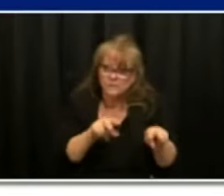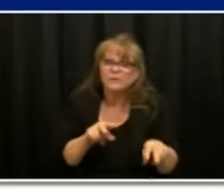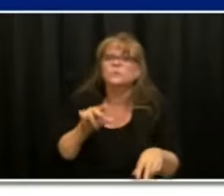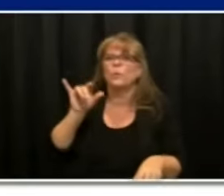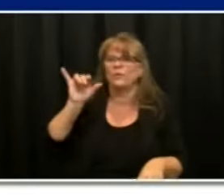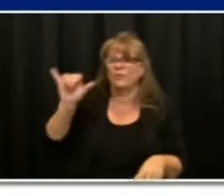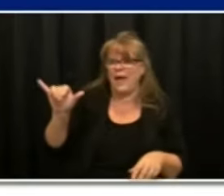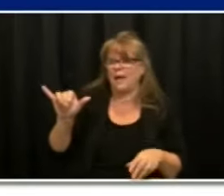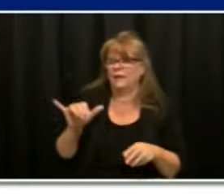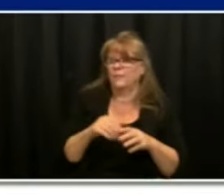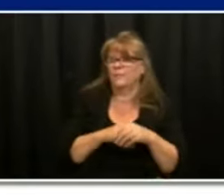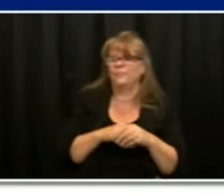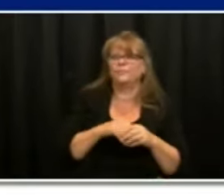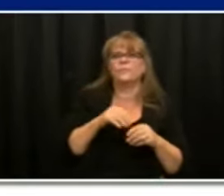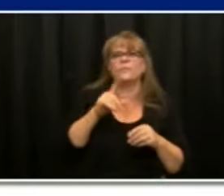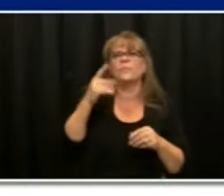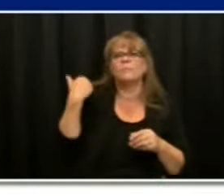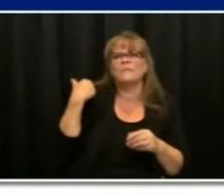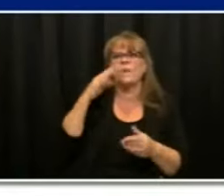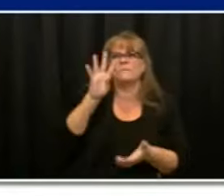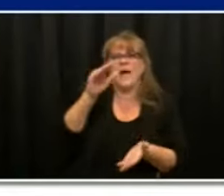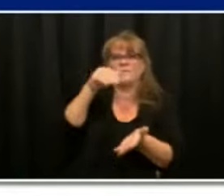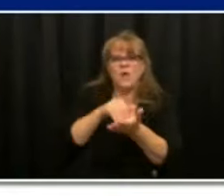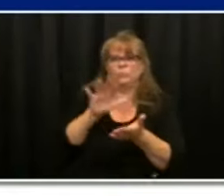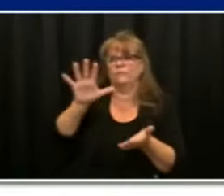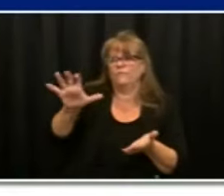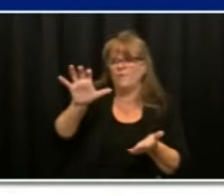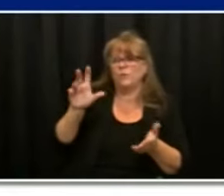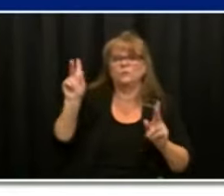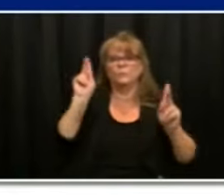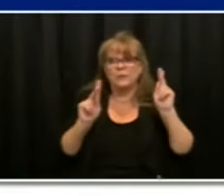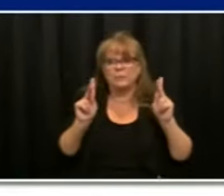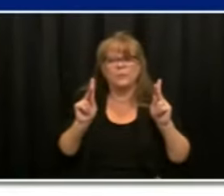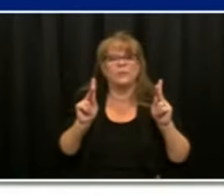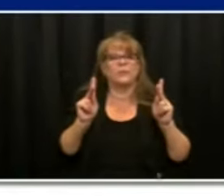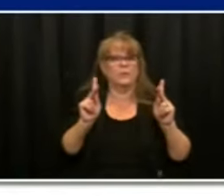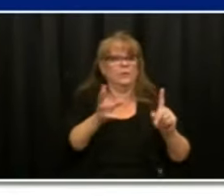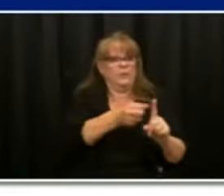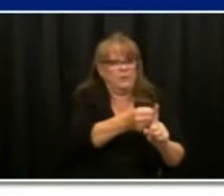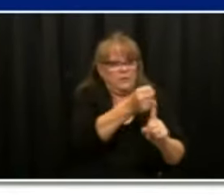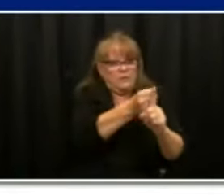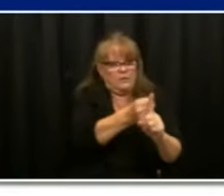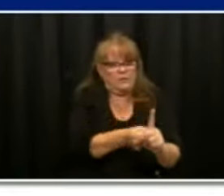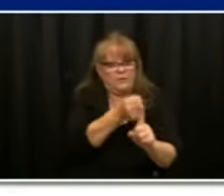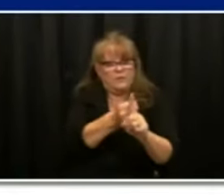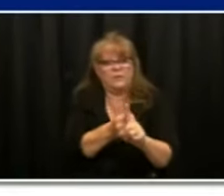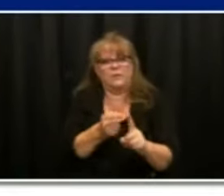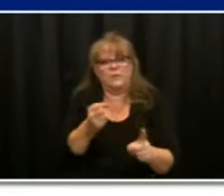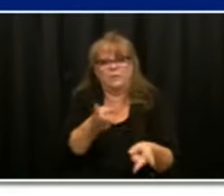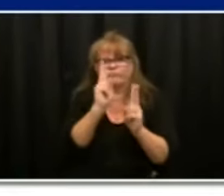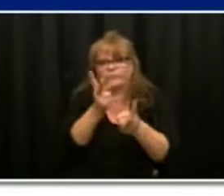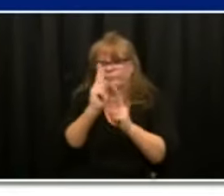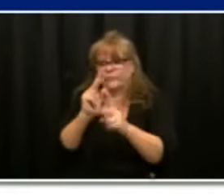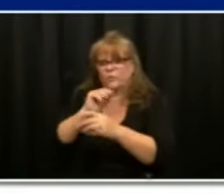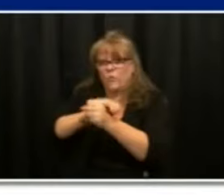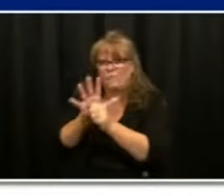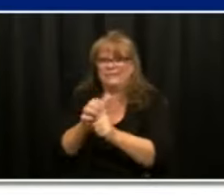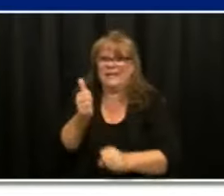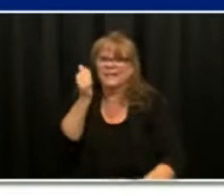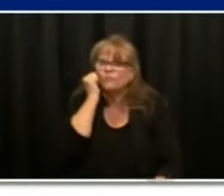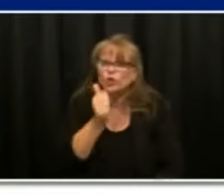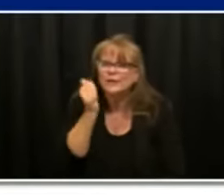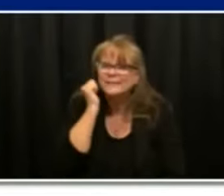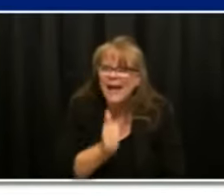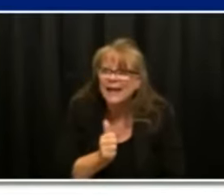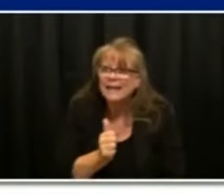4,500 new infections daily. State policies, a one-size-fits-all approach, are appropriate when there's